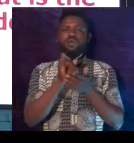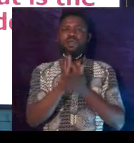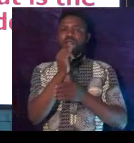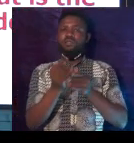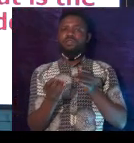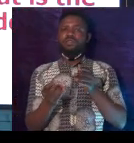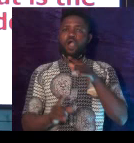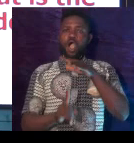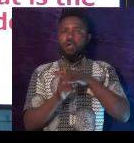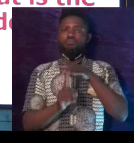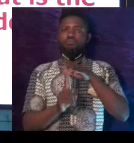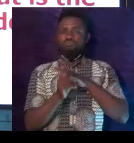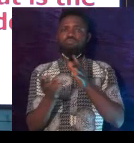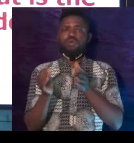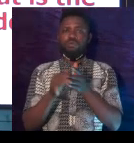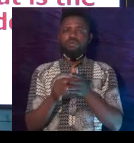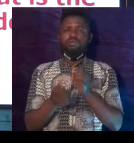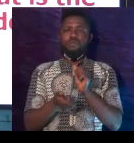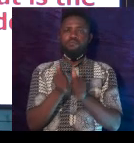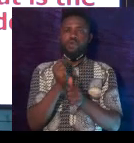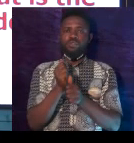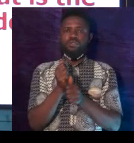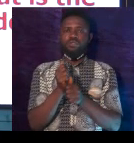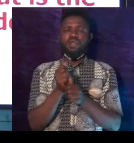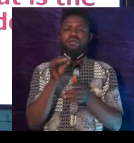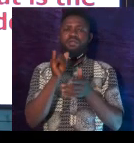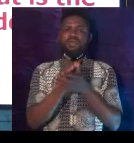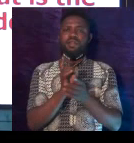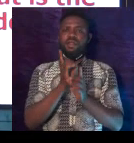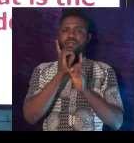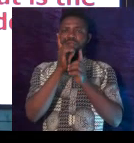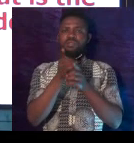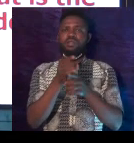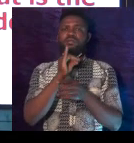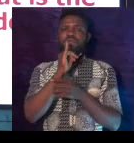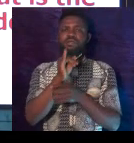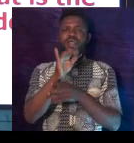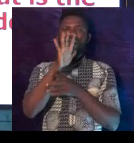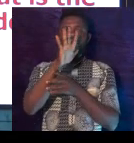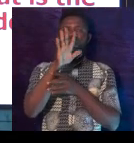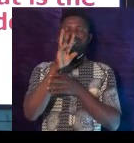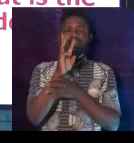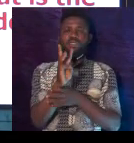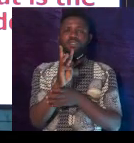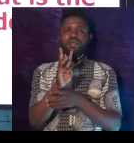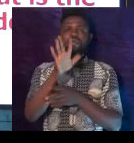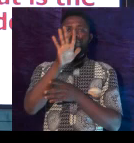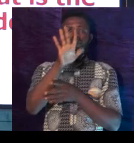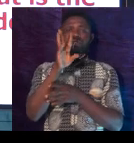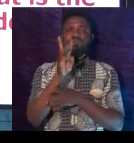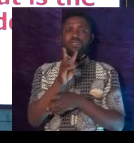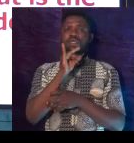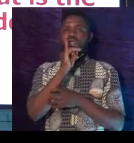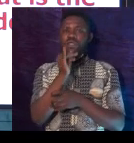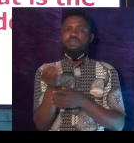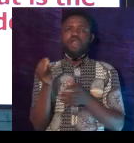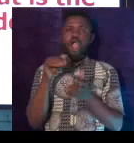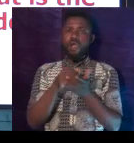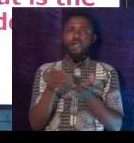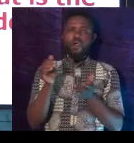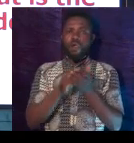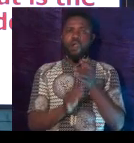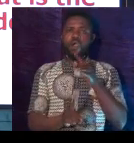the one that is occurring the most. And then we see that that data is 56. 56